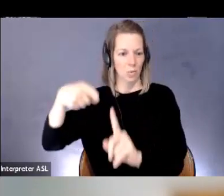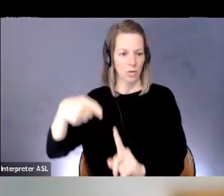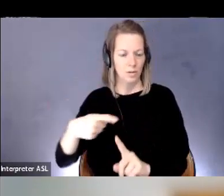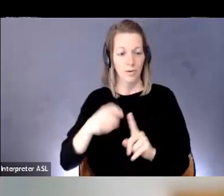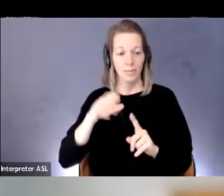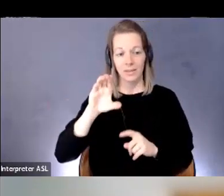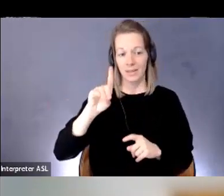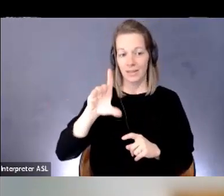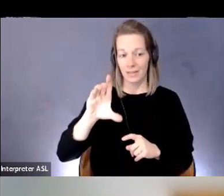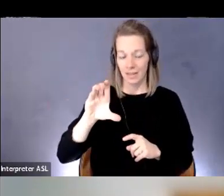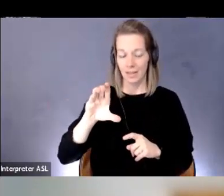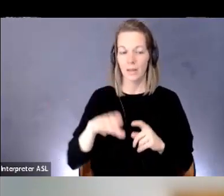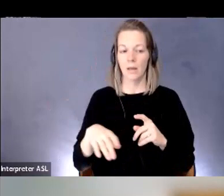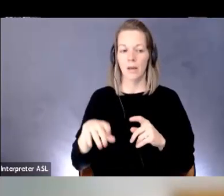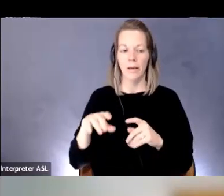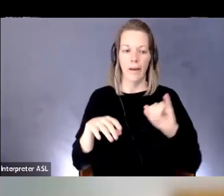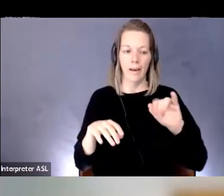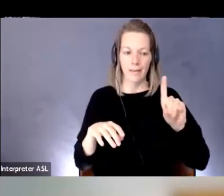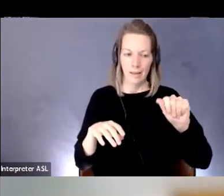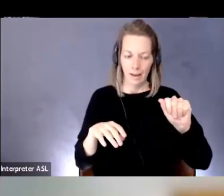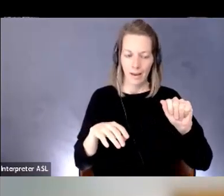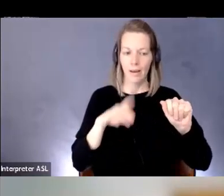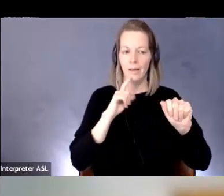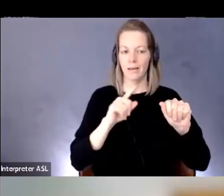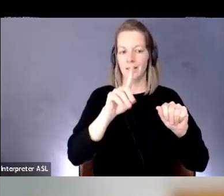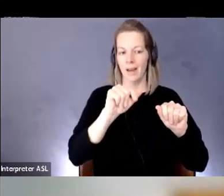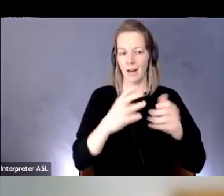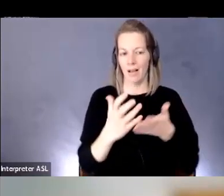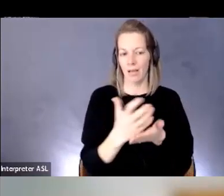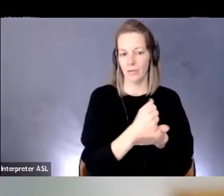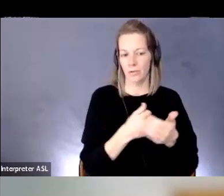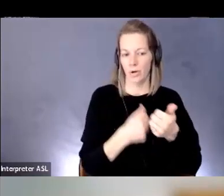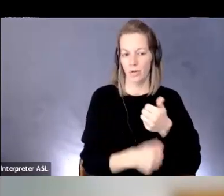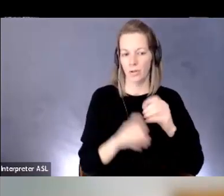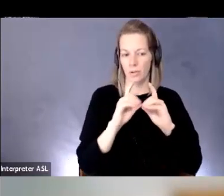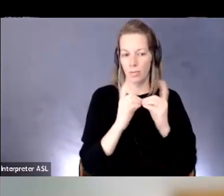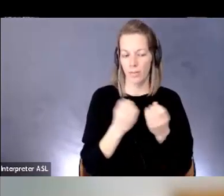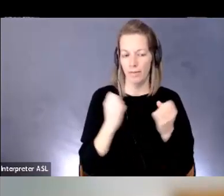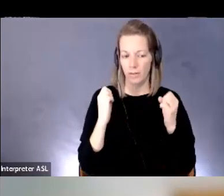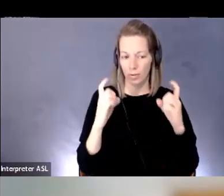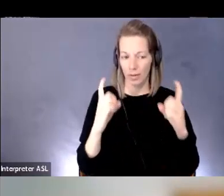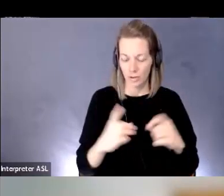the CDC's BRFIS, IDEA-mandated data collection under the Department of